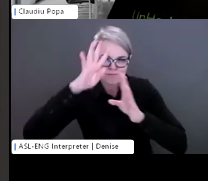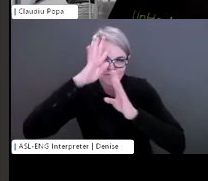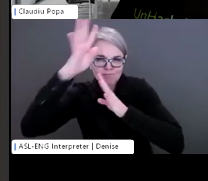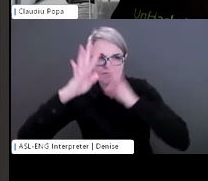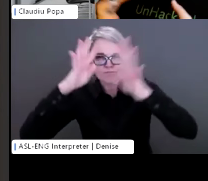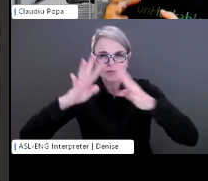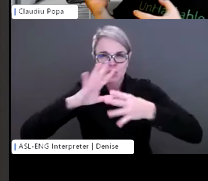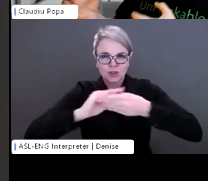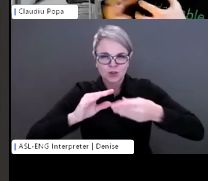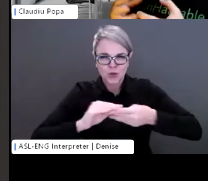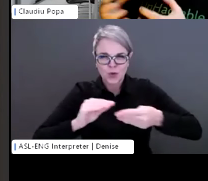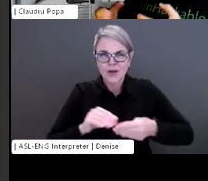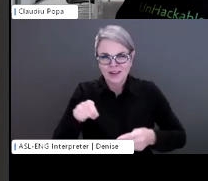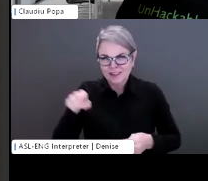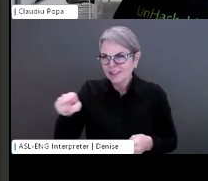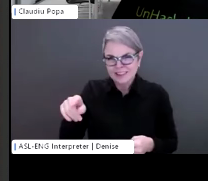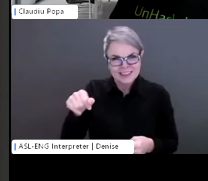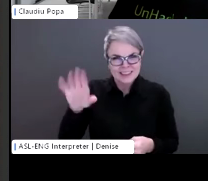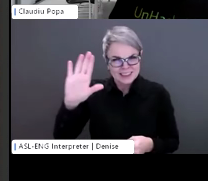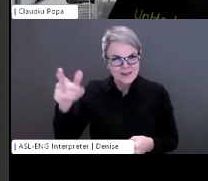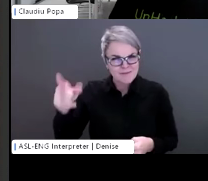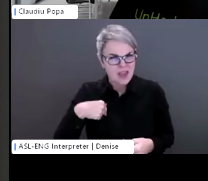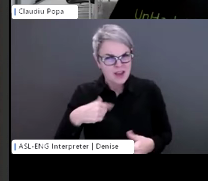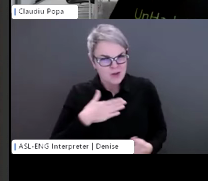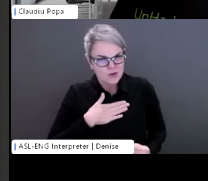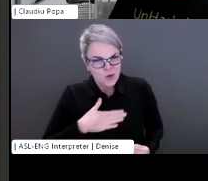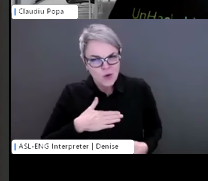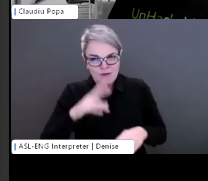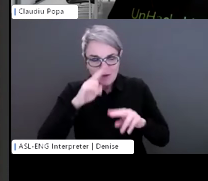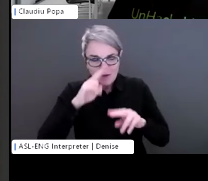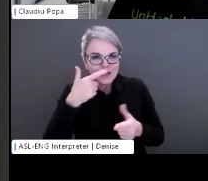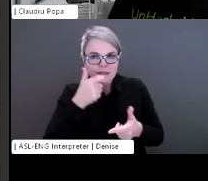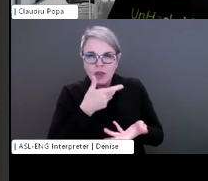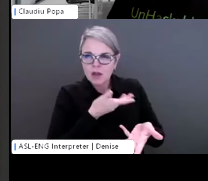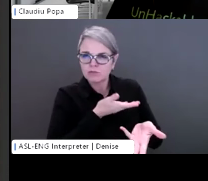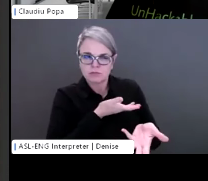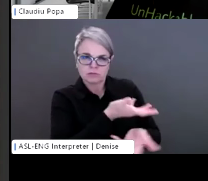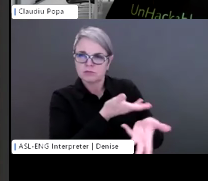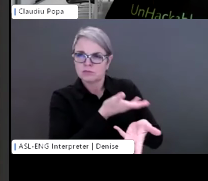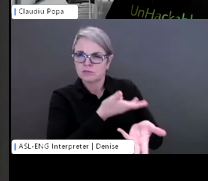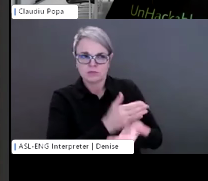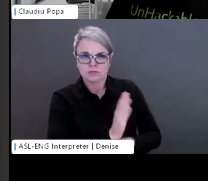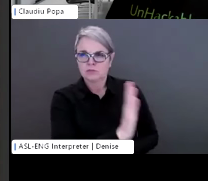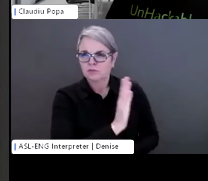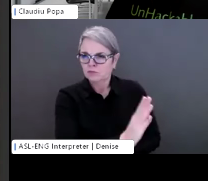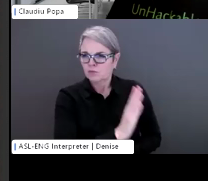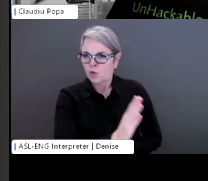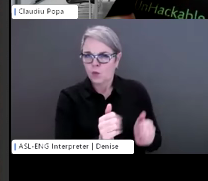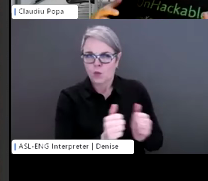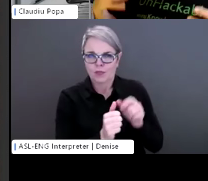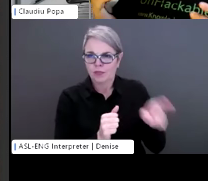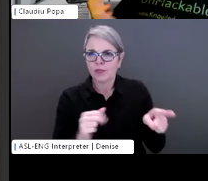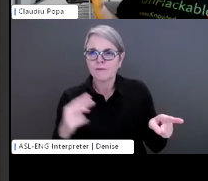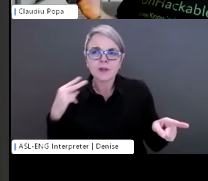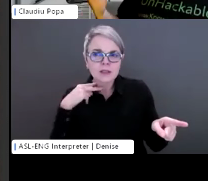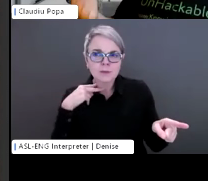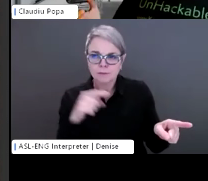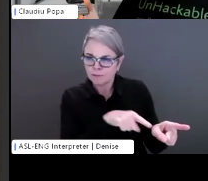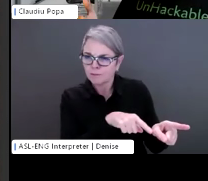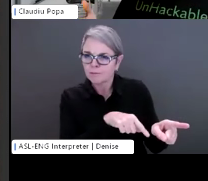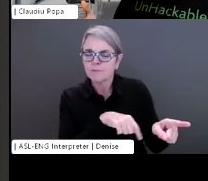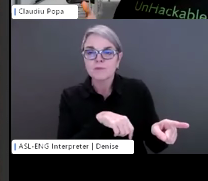right? Because they're actually talking one-on-one with their victims. And it's not unusual that they will play the